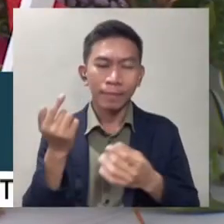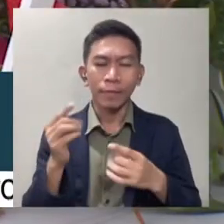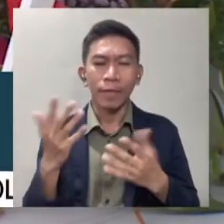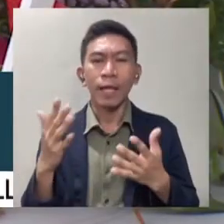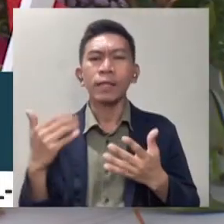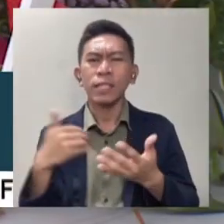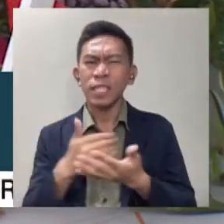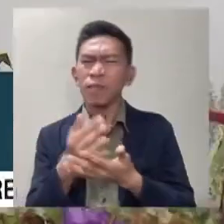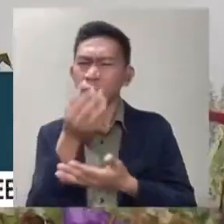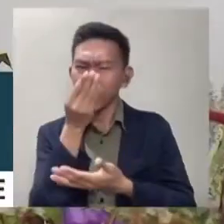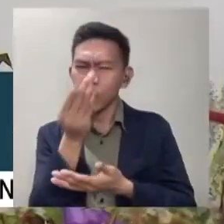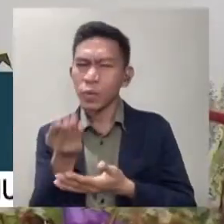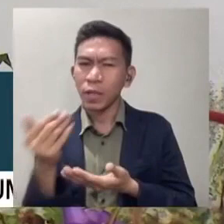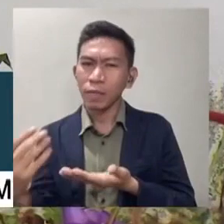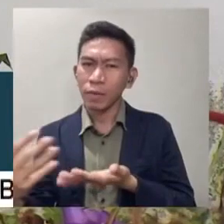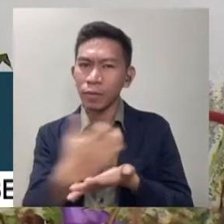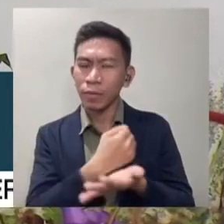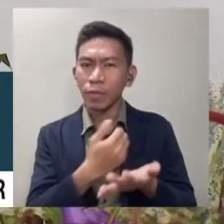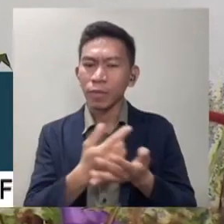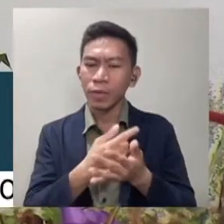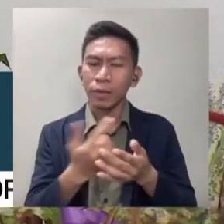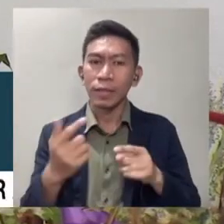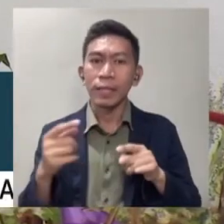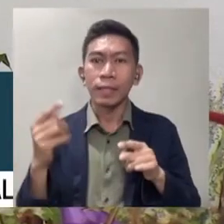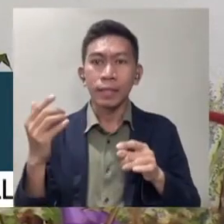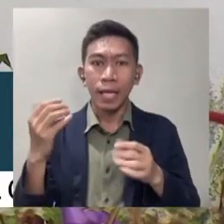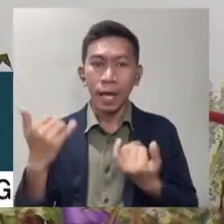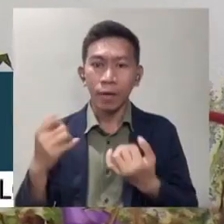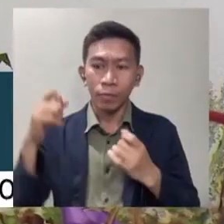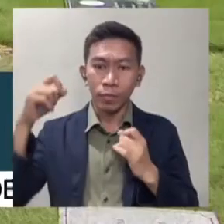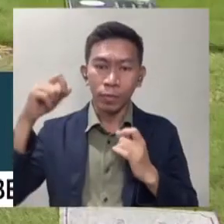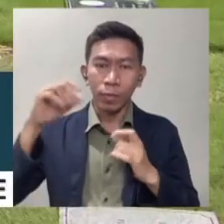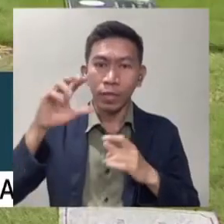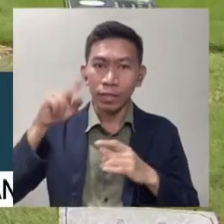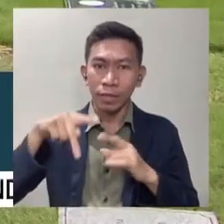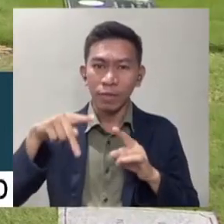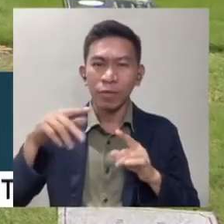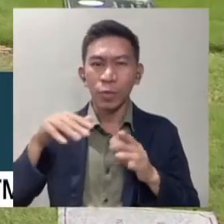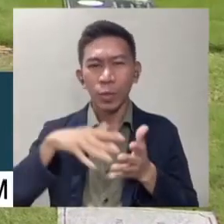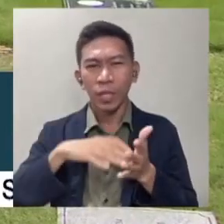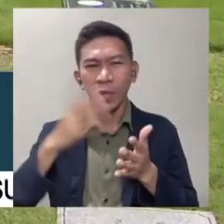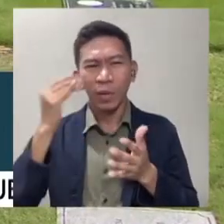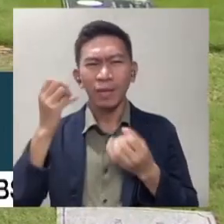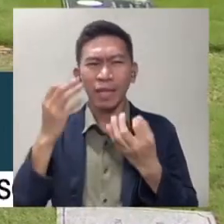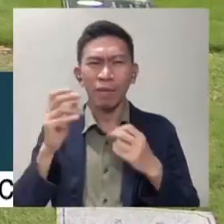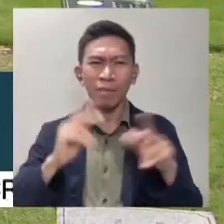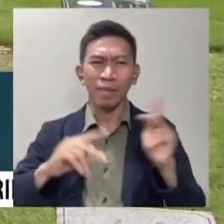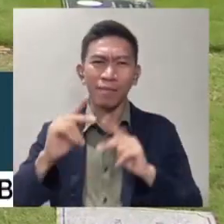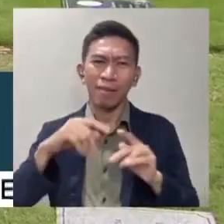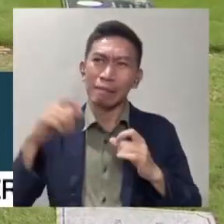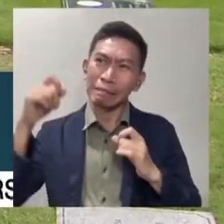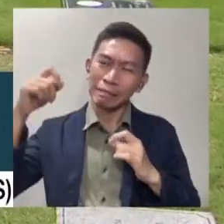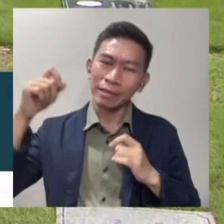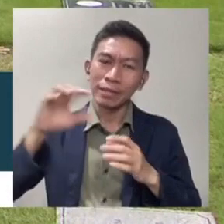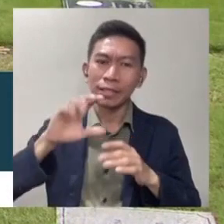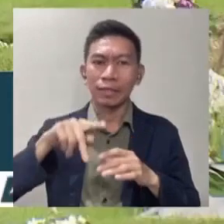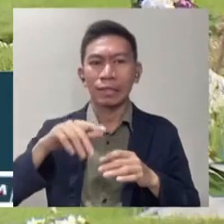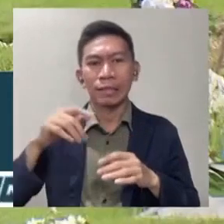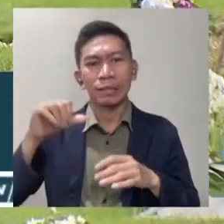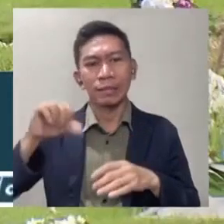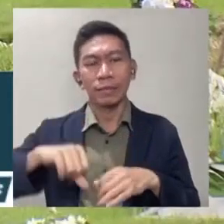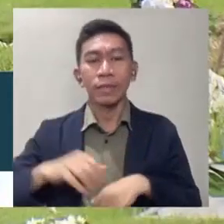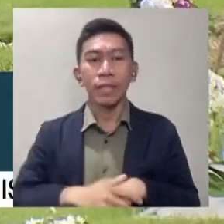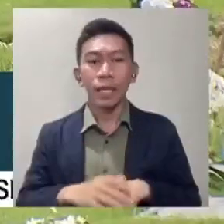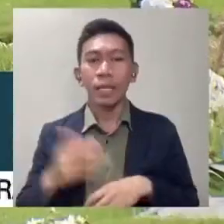gates. Phone signal is relatively weak because of the volume of people inside. A locator booth is also set up for those